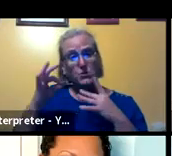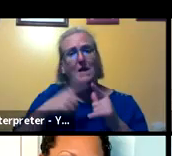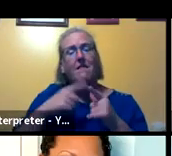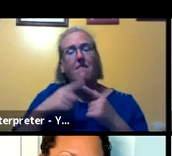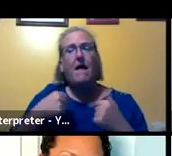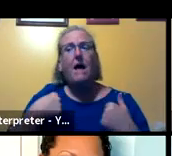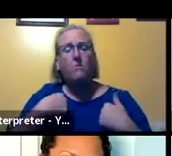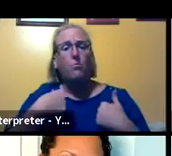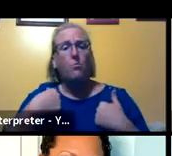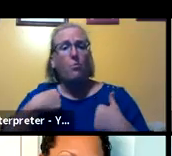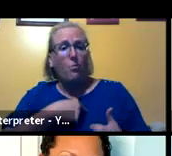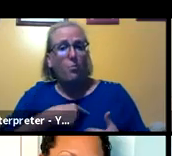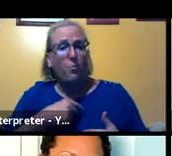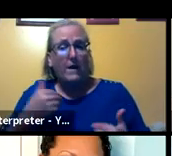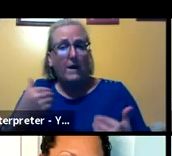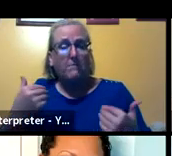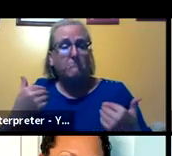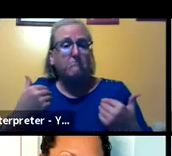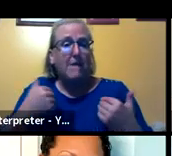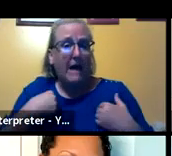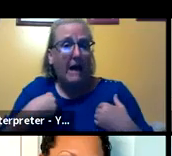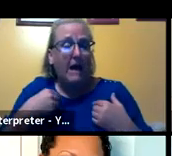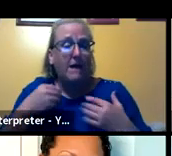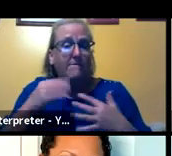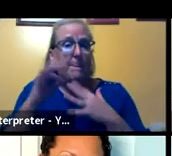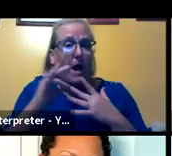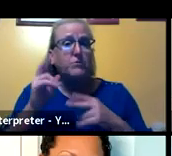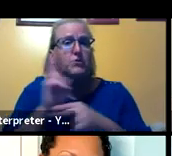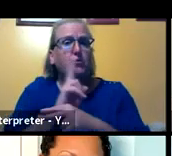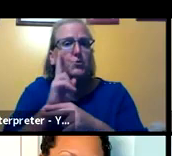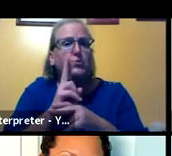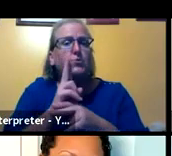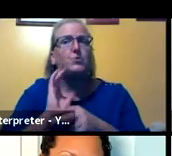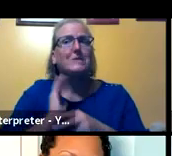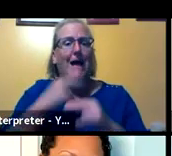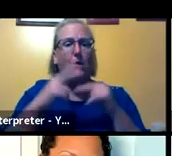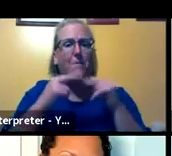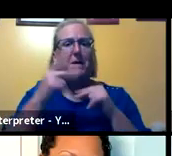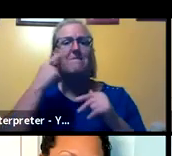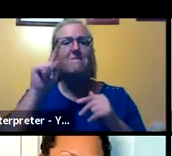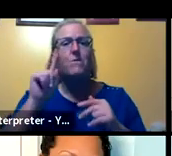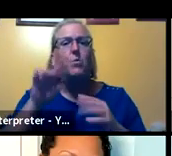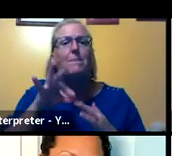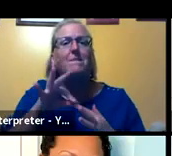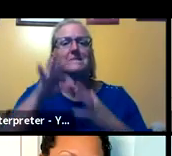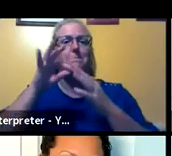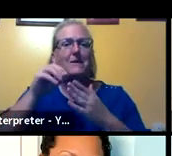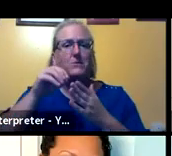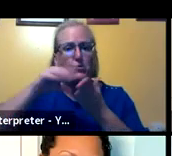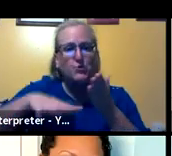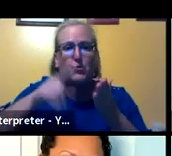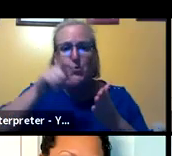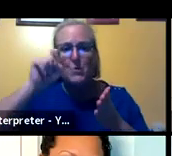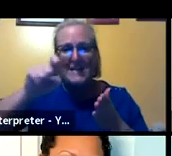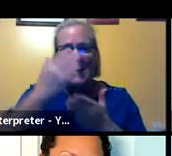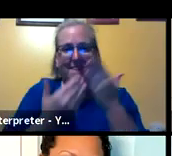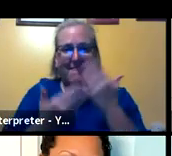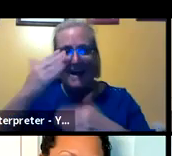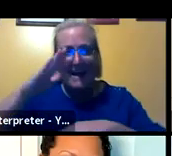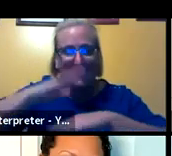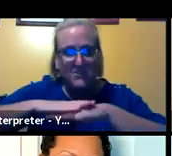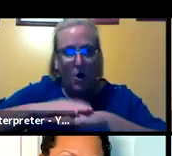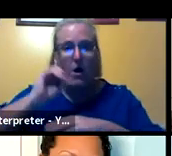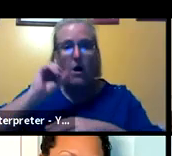the option to use our buildings for some of our special students that really do need that hands-on, or it